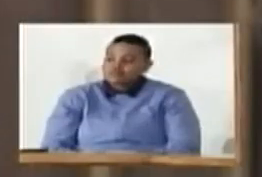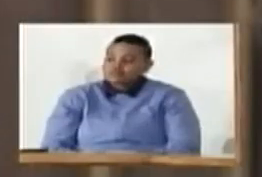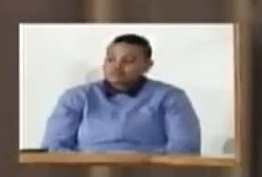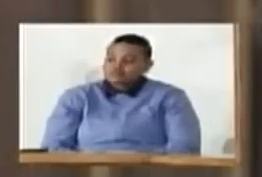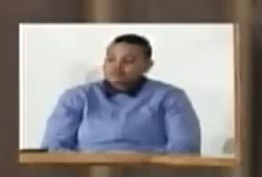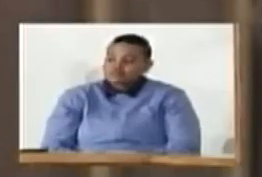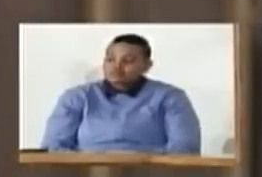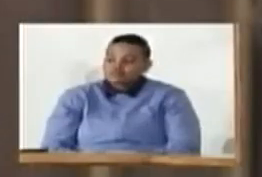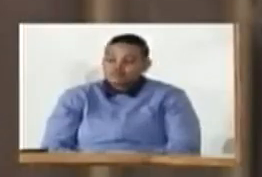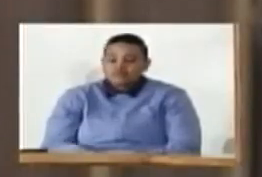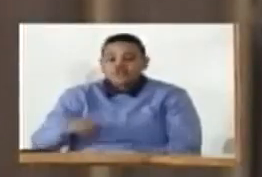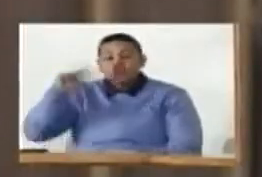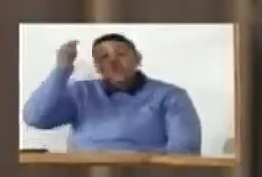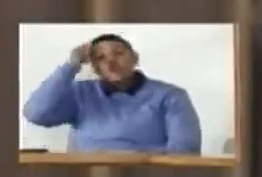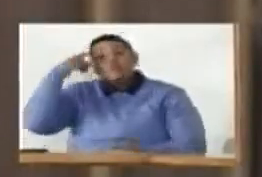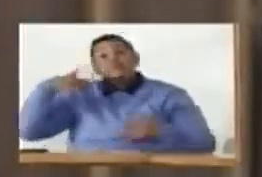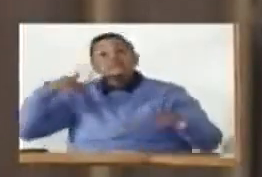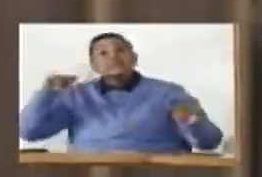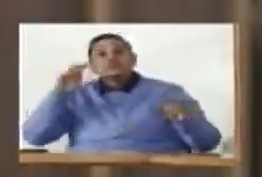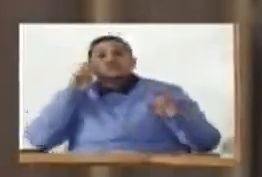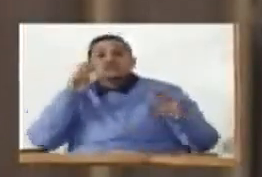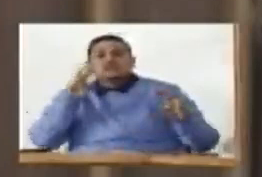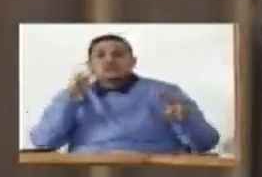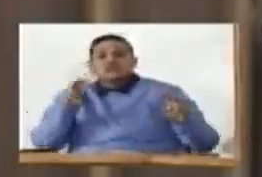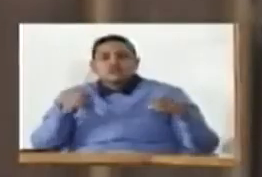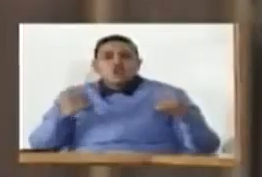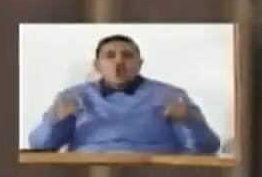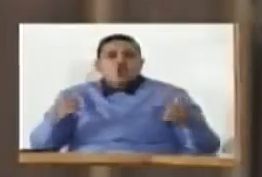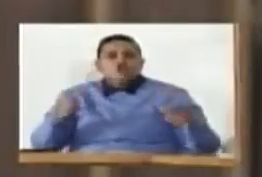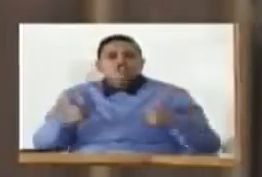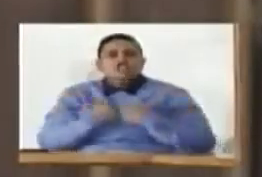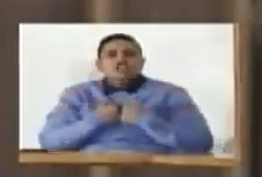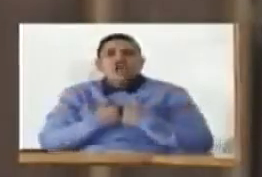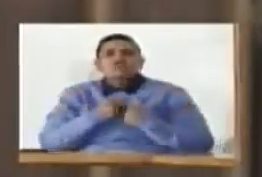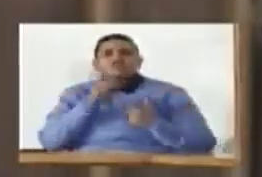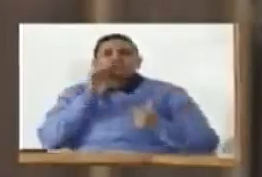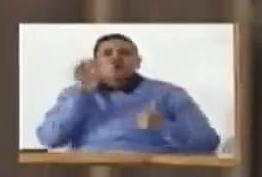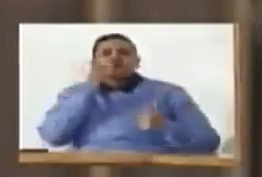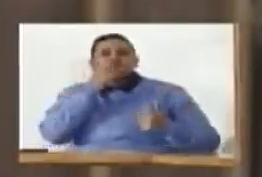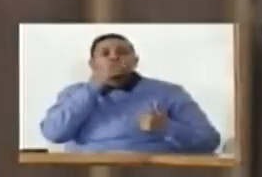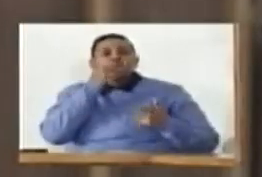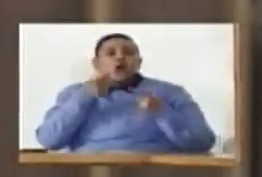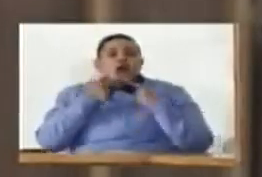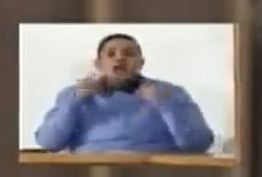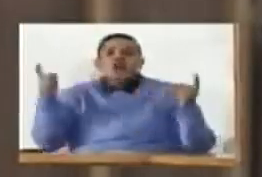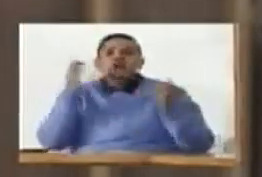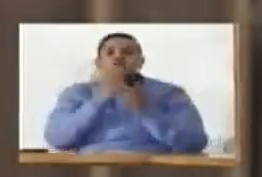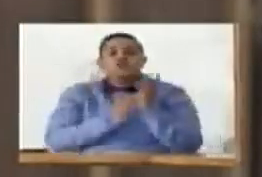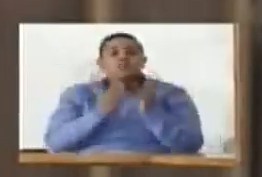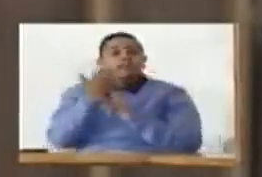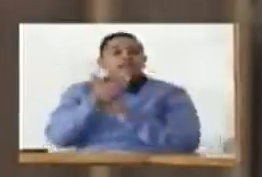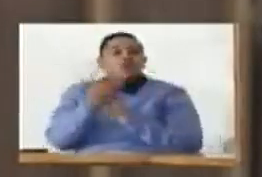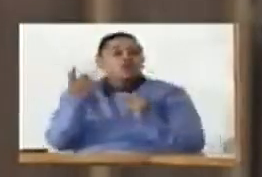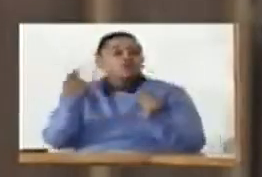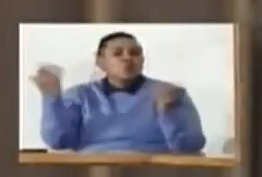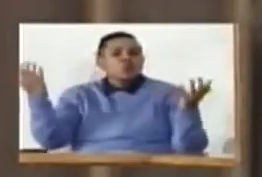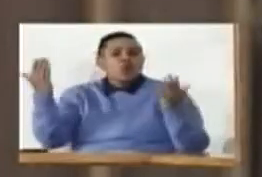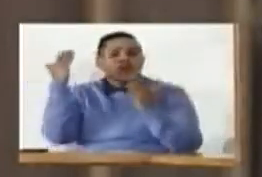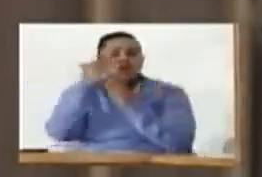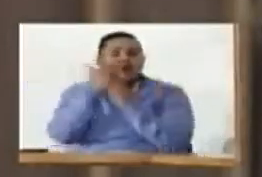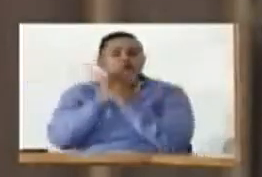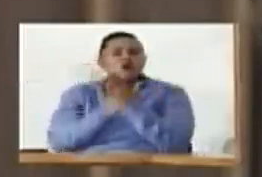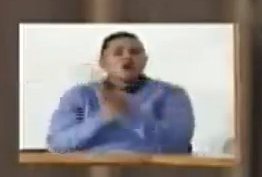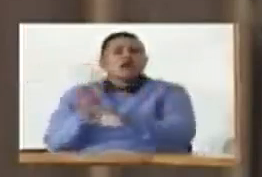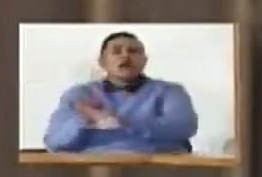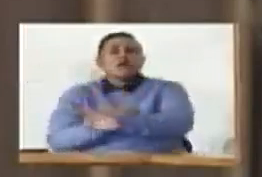The government continues to address the current challenges and will shortly announce some interim measures to improve the